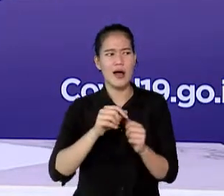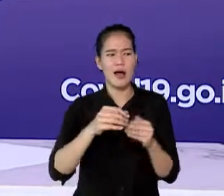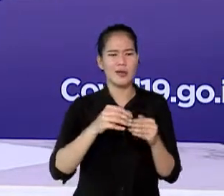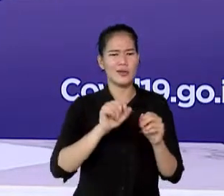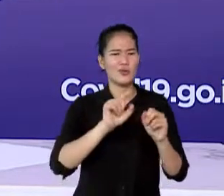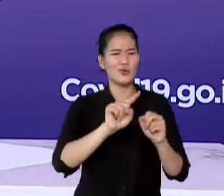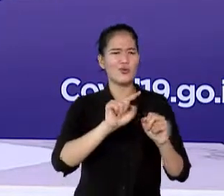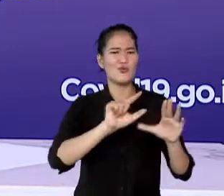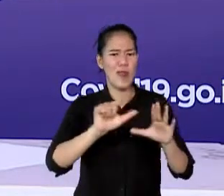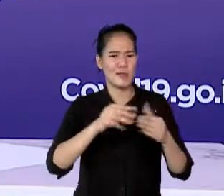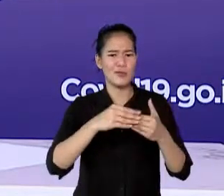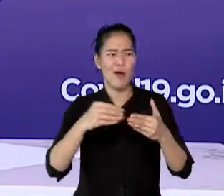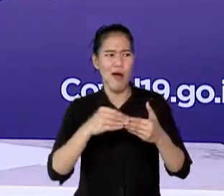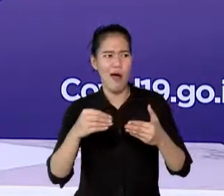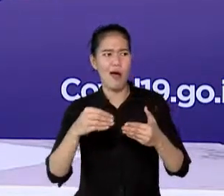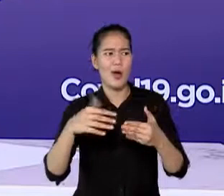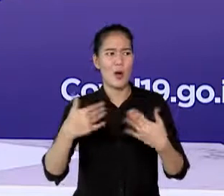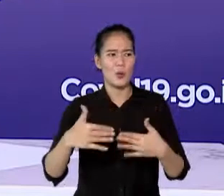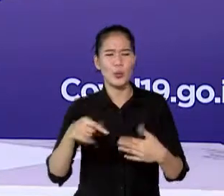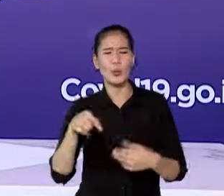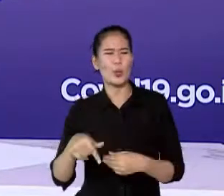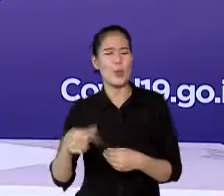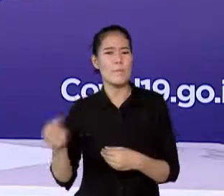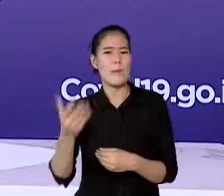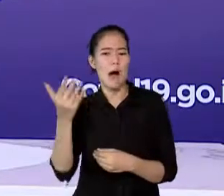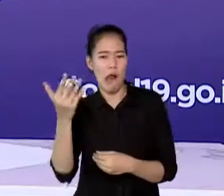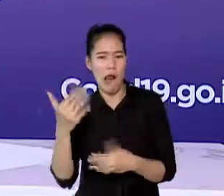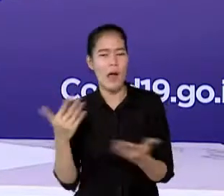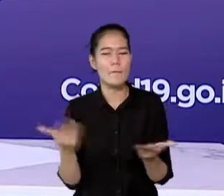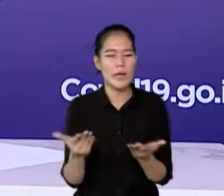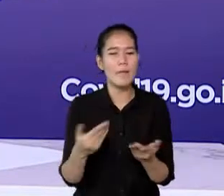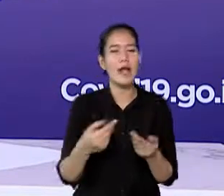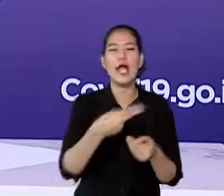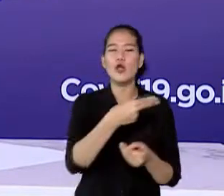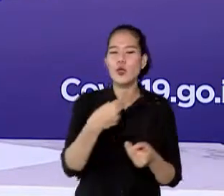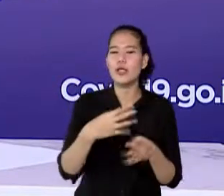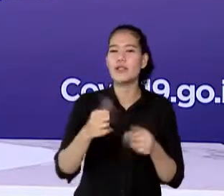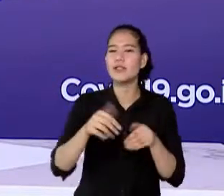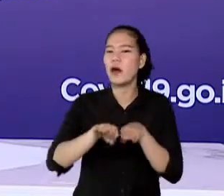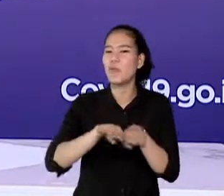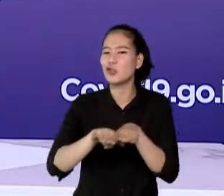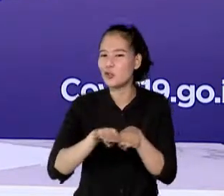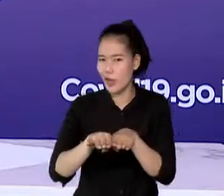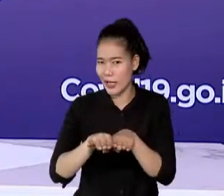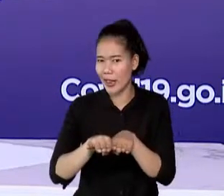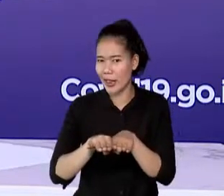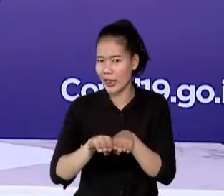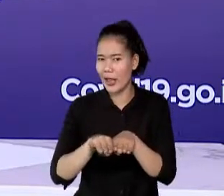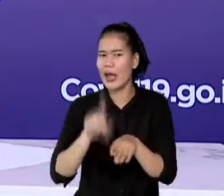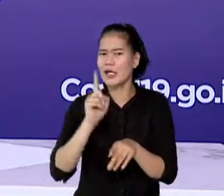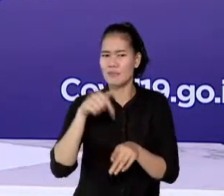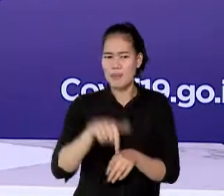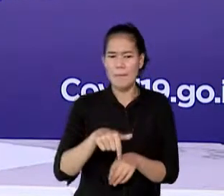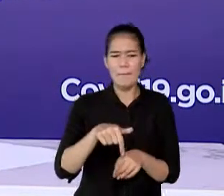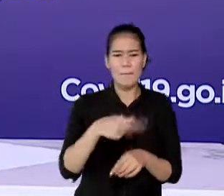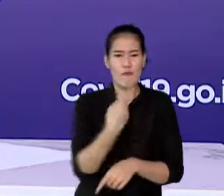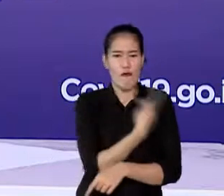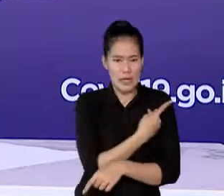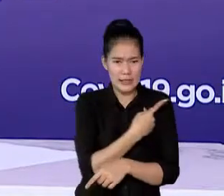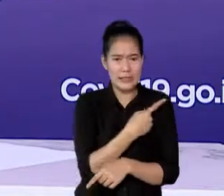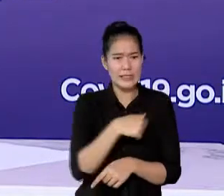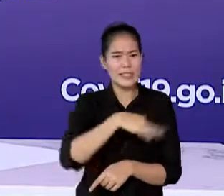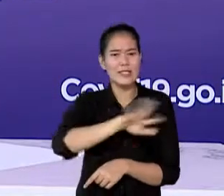Assuming it is the same price in Indonesia, how does that compare with what the government is paying for other vaccines